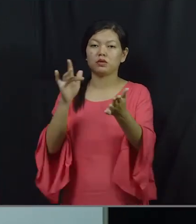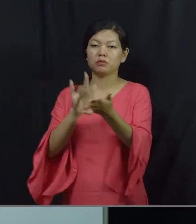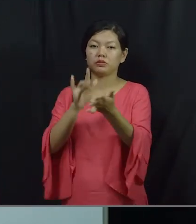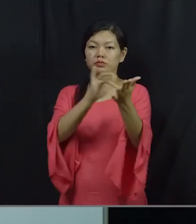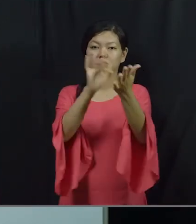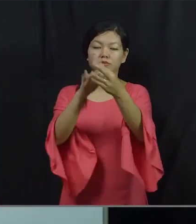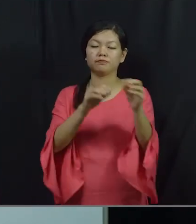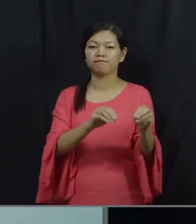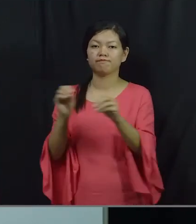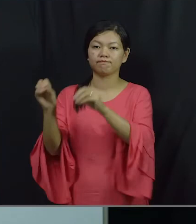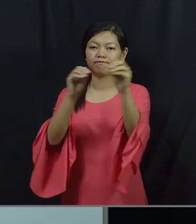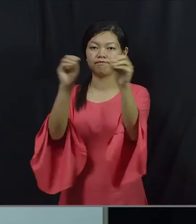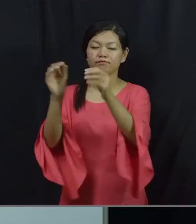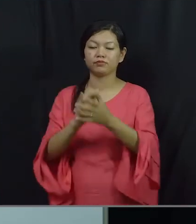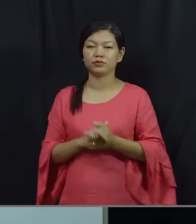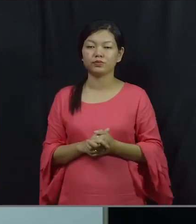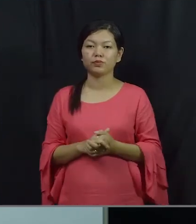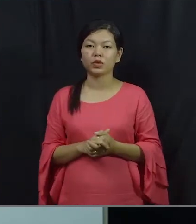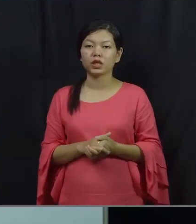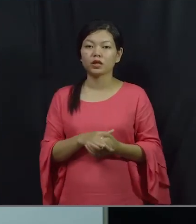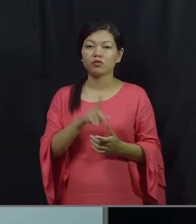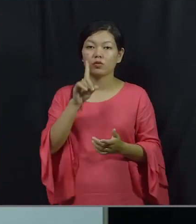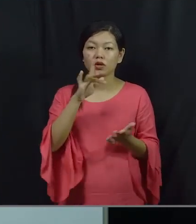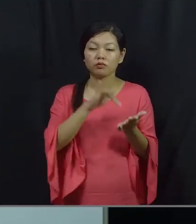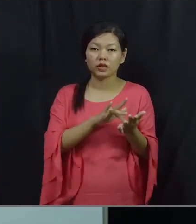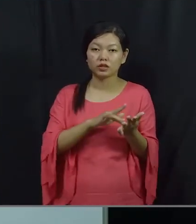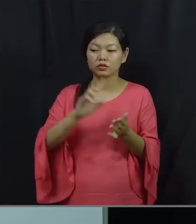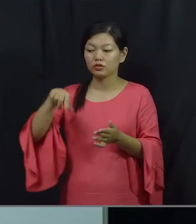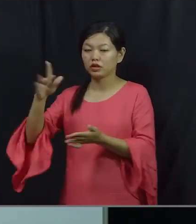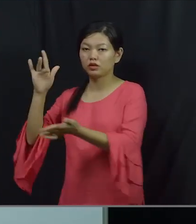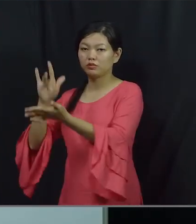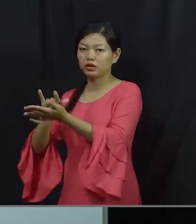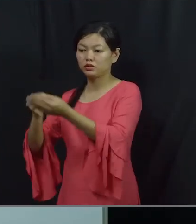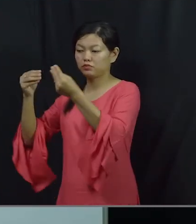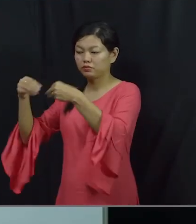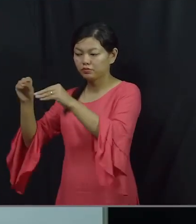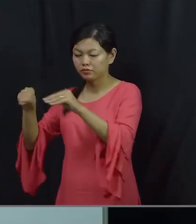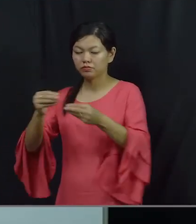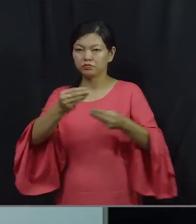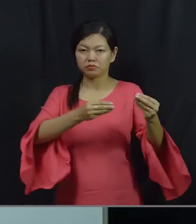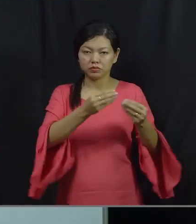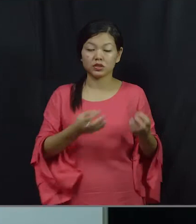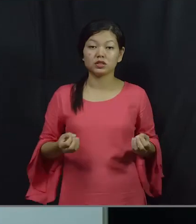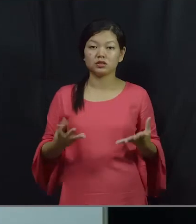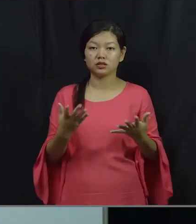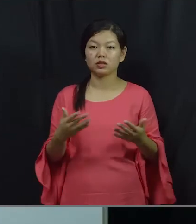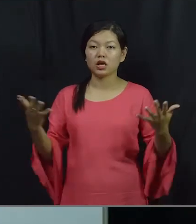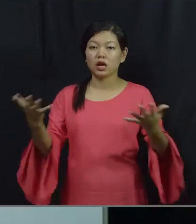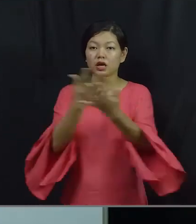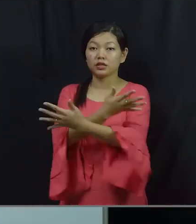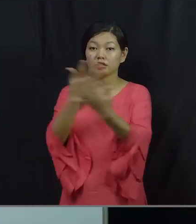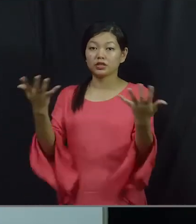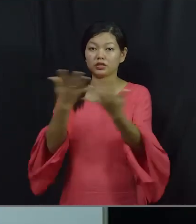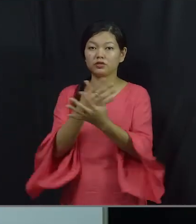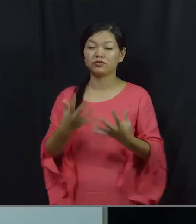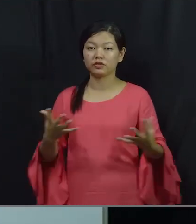trade. Just we have discussed about this foreign trade, isn't that? Now, okay, so exchange of goods